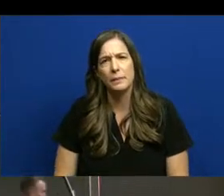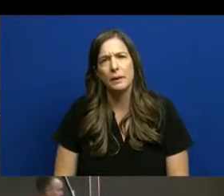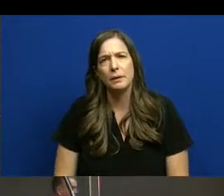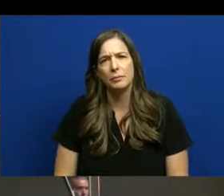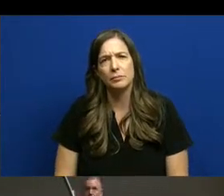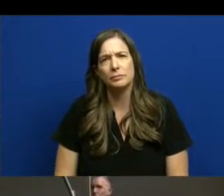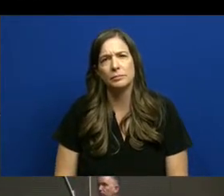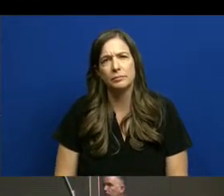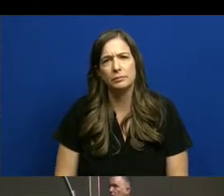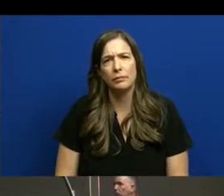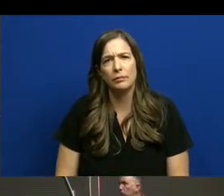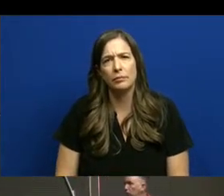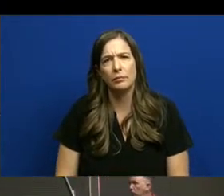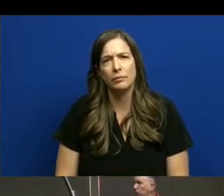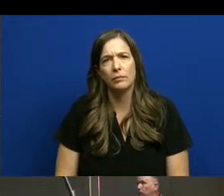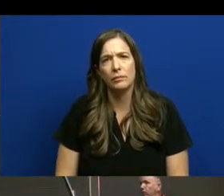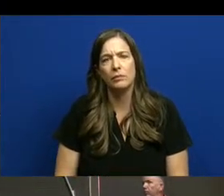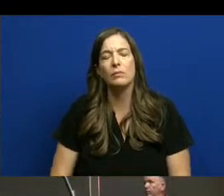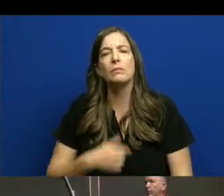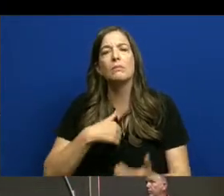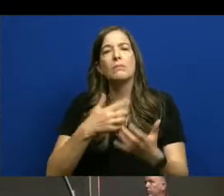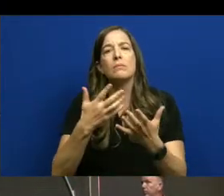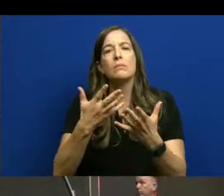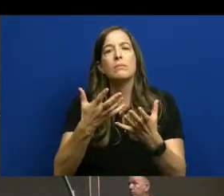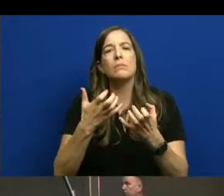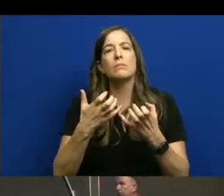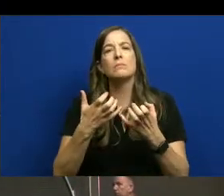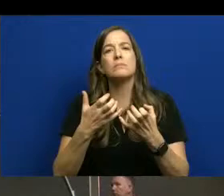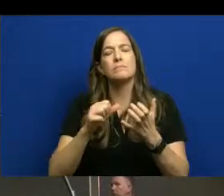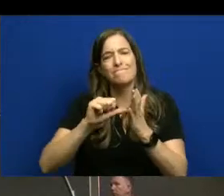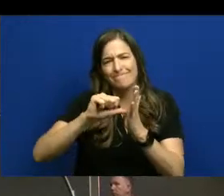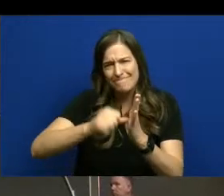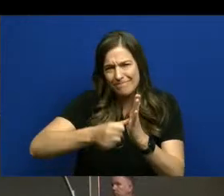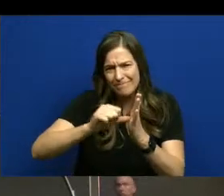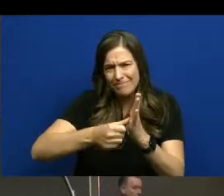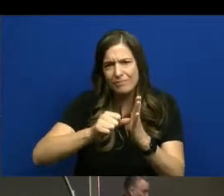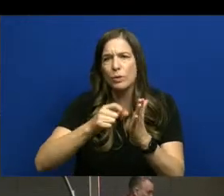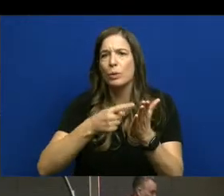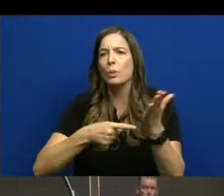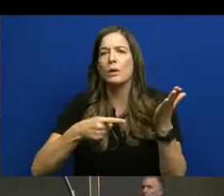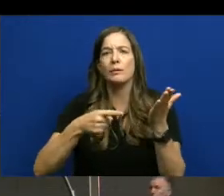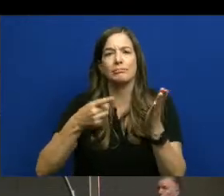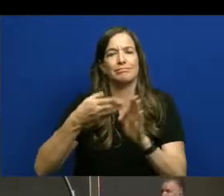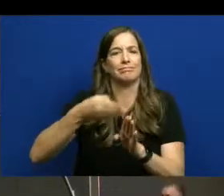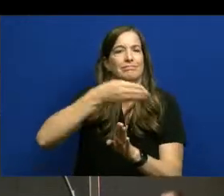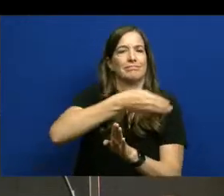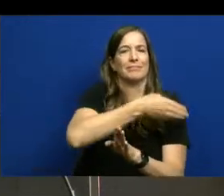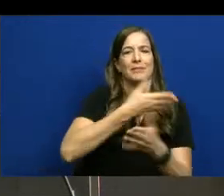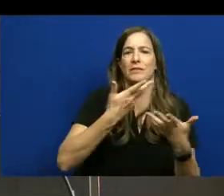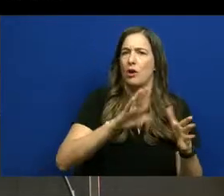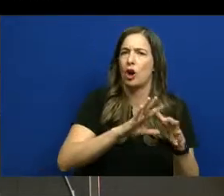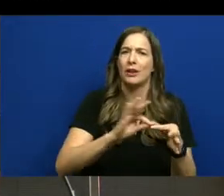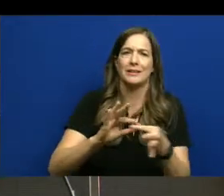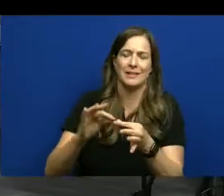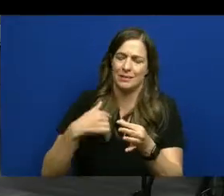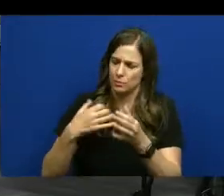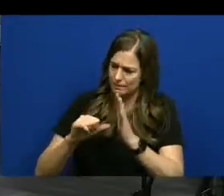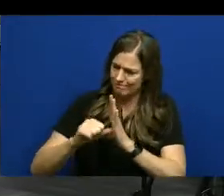and the commission. So I want to reiterate what other people have said. Thank you.